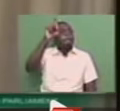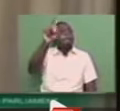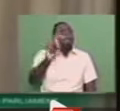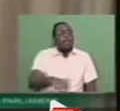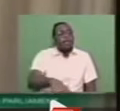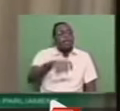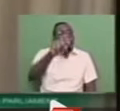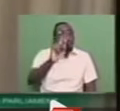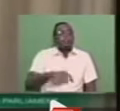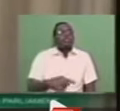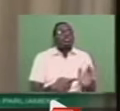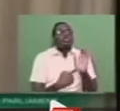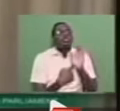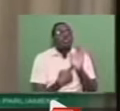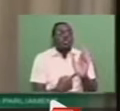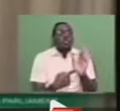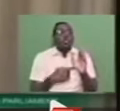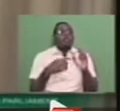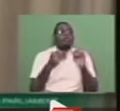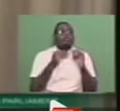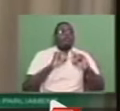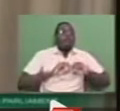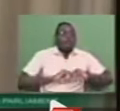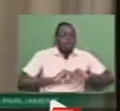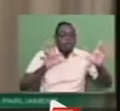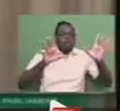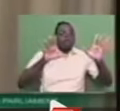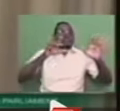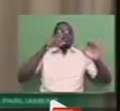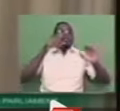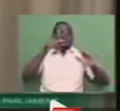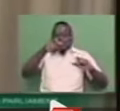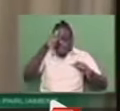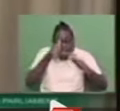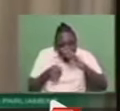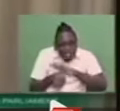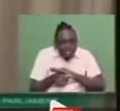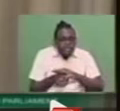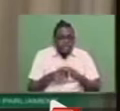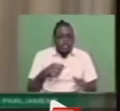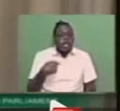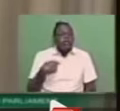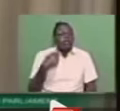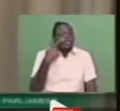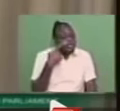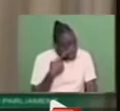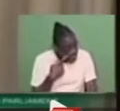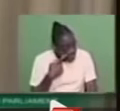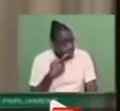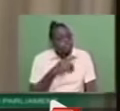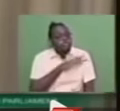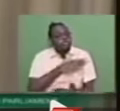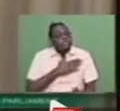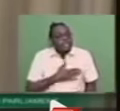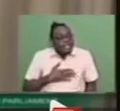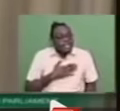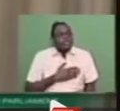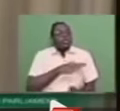reason for this. Let's see the documents. Yes, there are inefficiencies at the port, but that doesn't mean you pick it up and give it away.